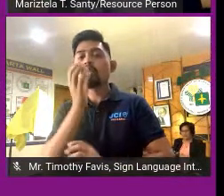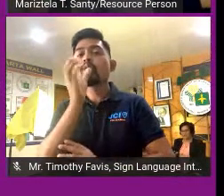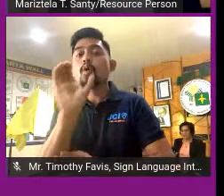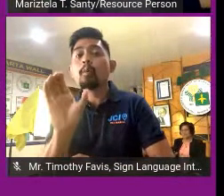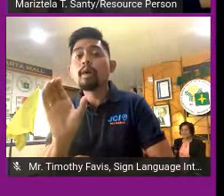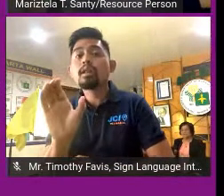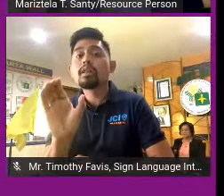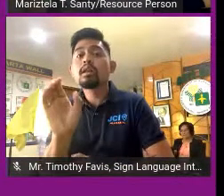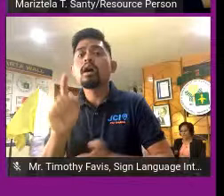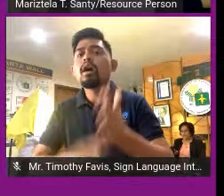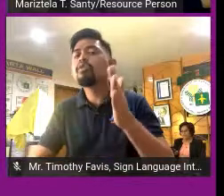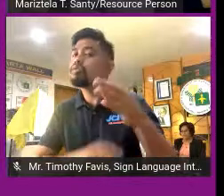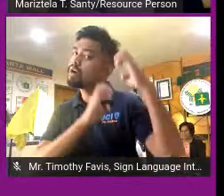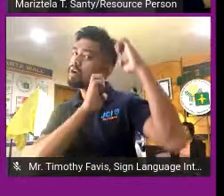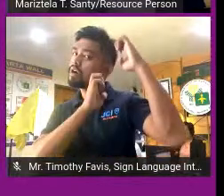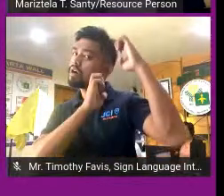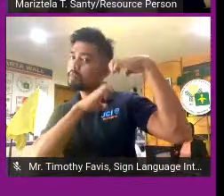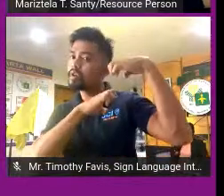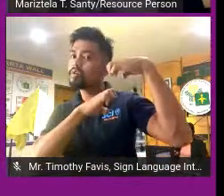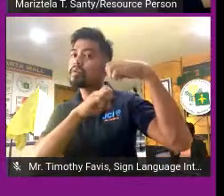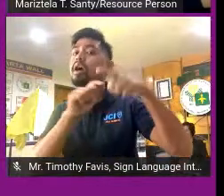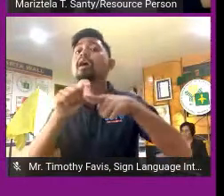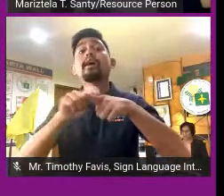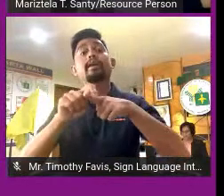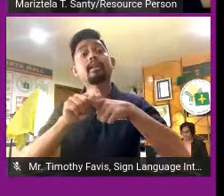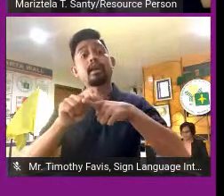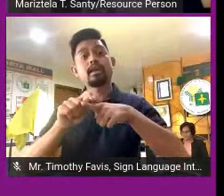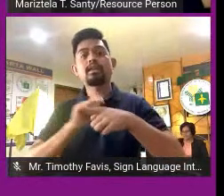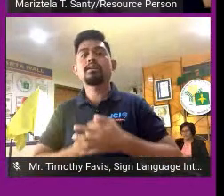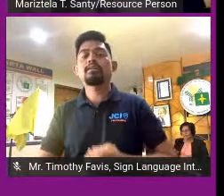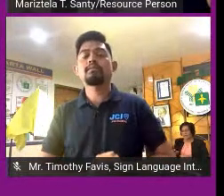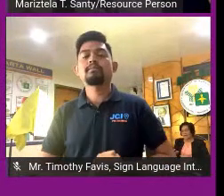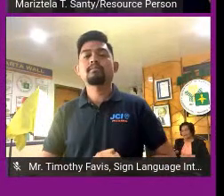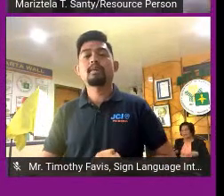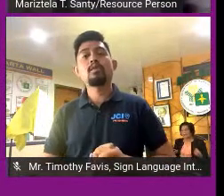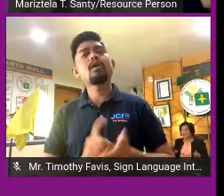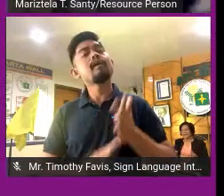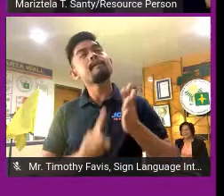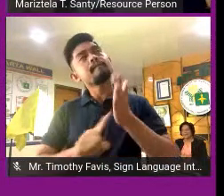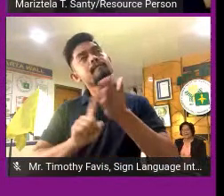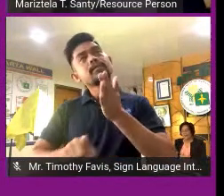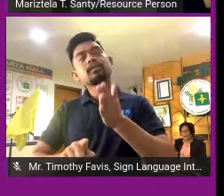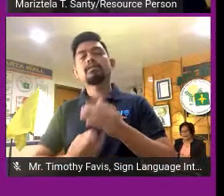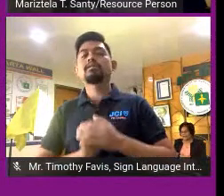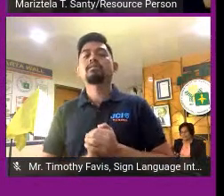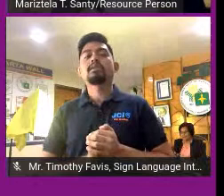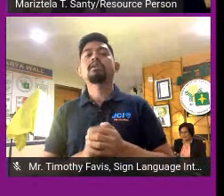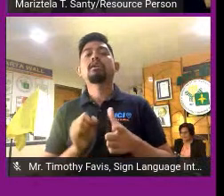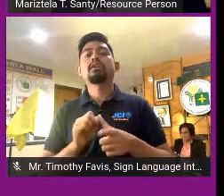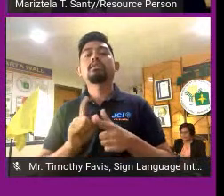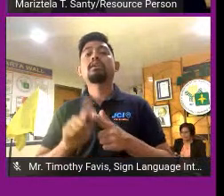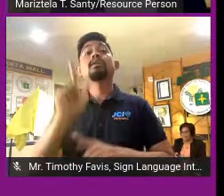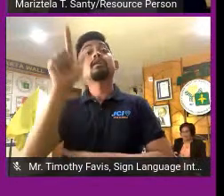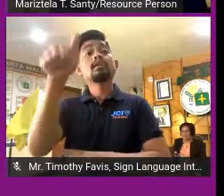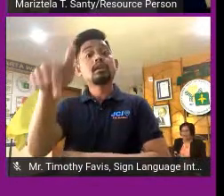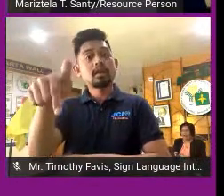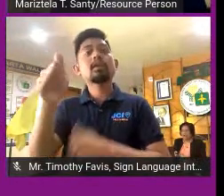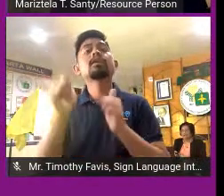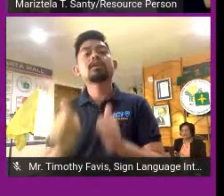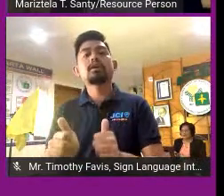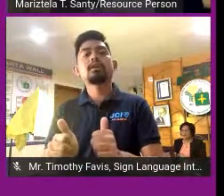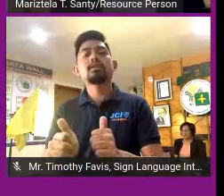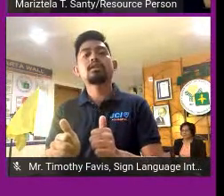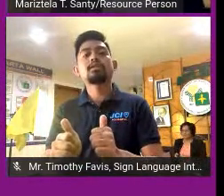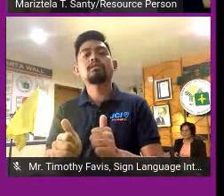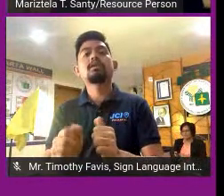the training, the participants, and the resource person, and we can deal it later. For